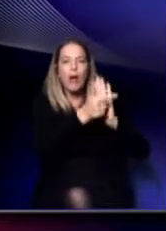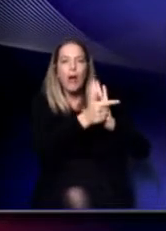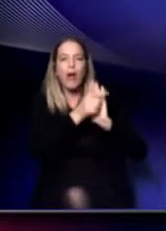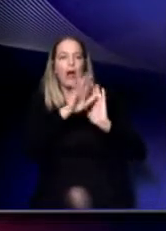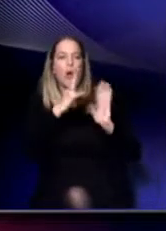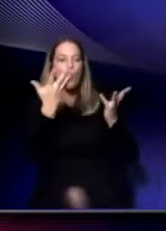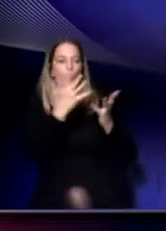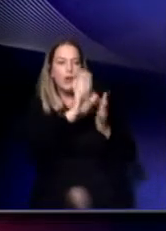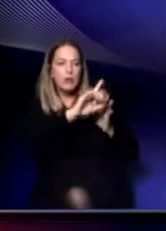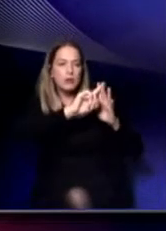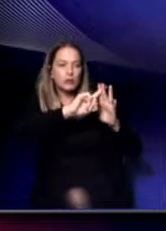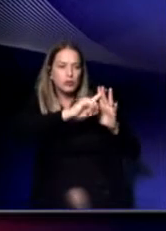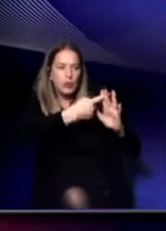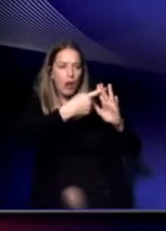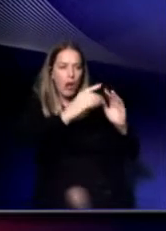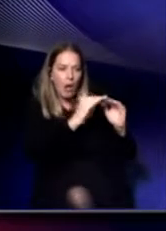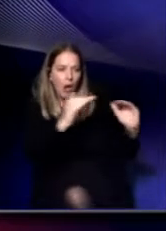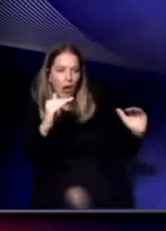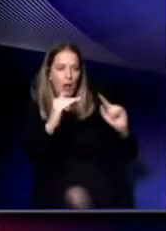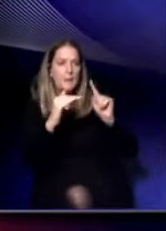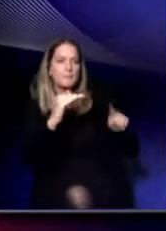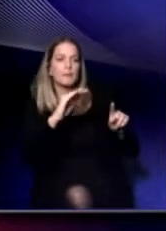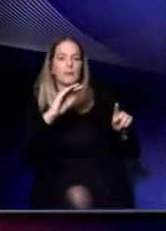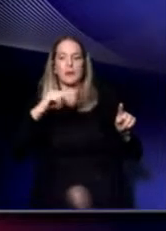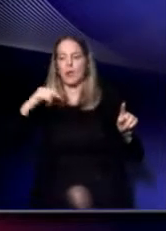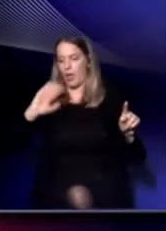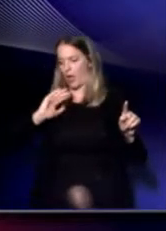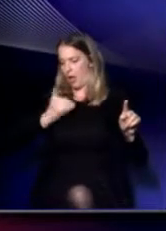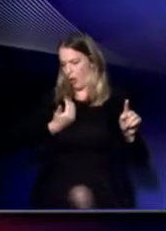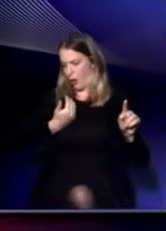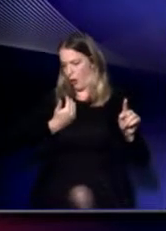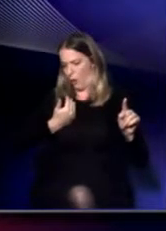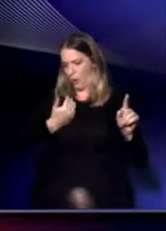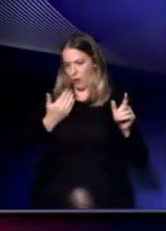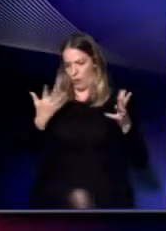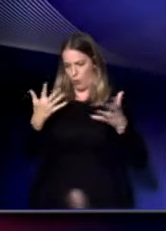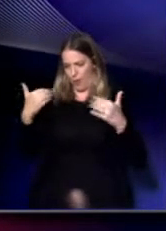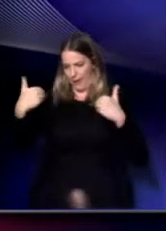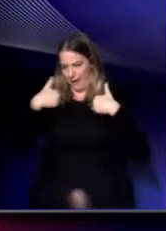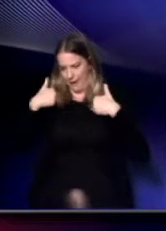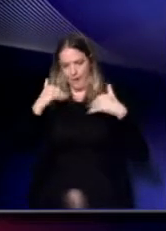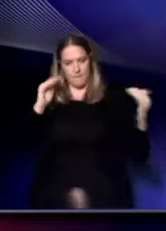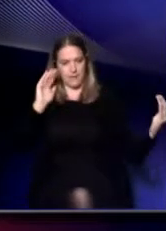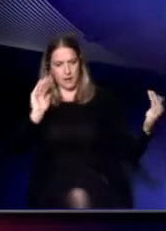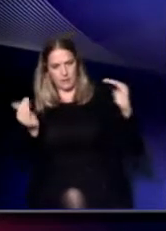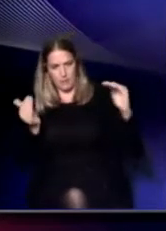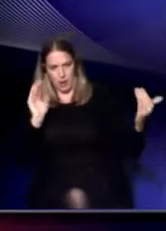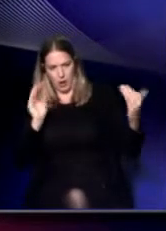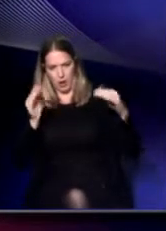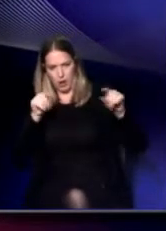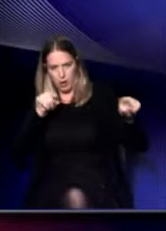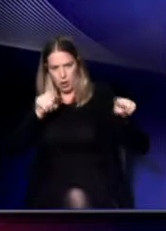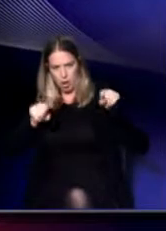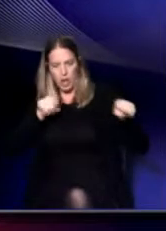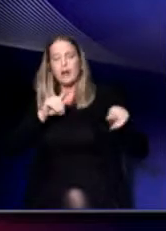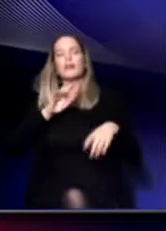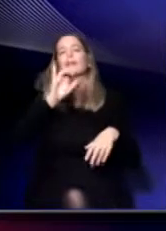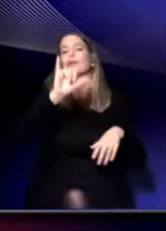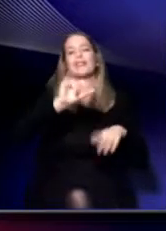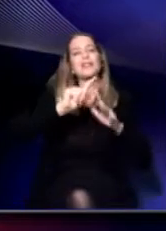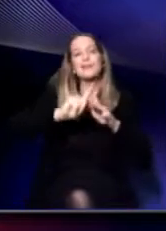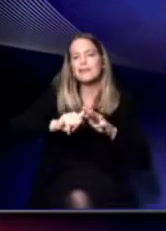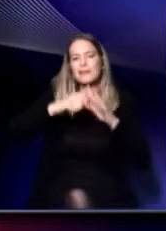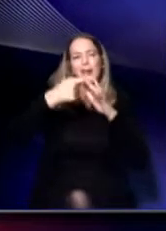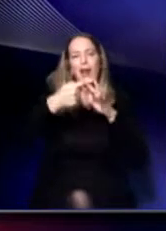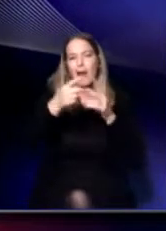we compared with the state of Arizona statutory requirements. So that was just a starting point